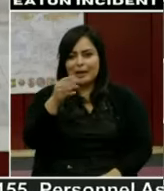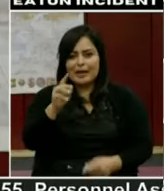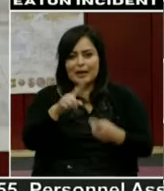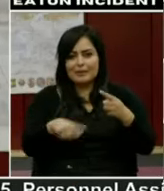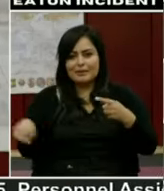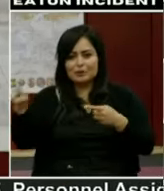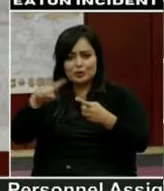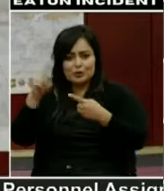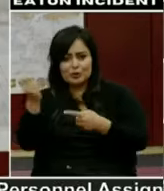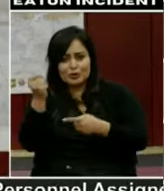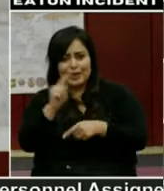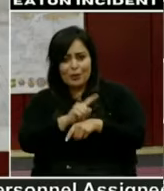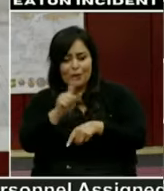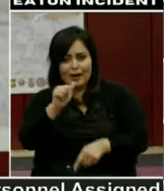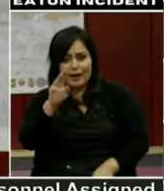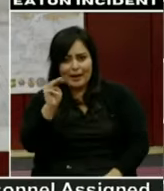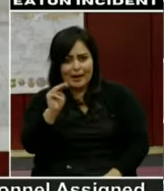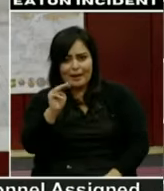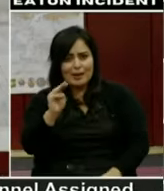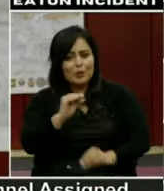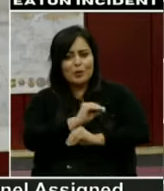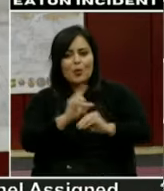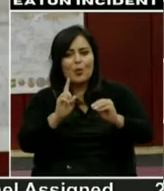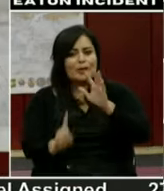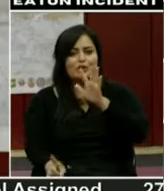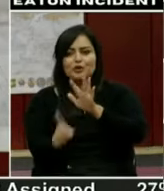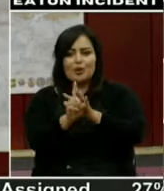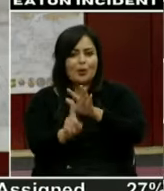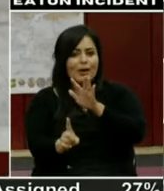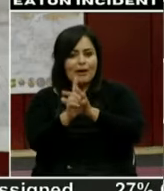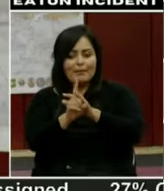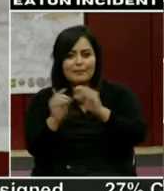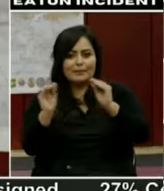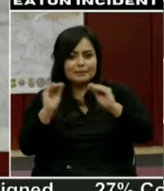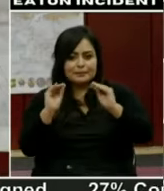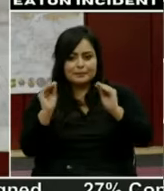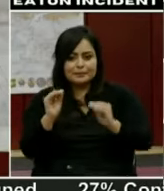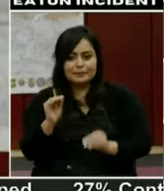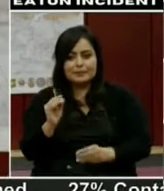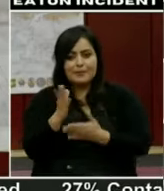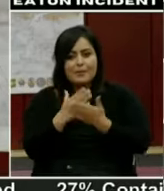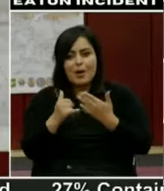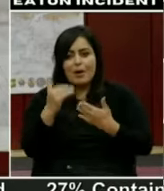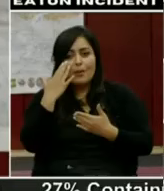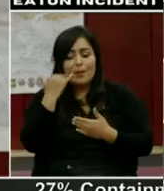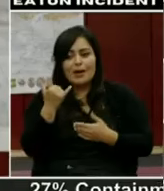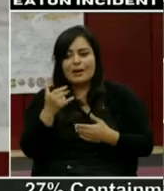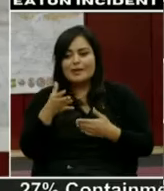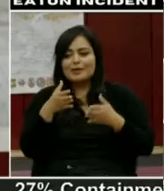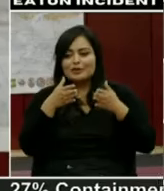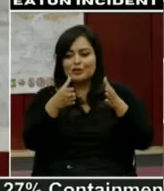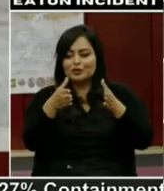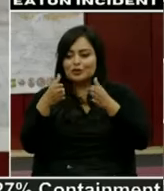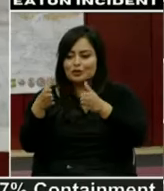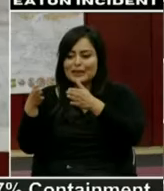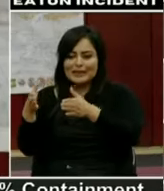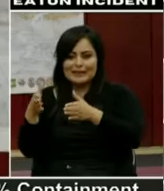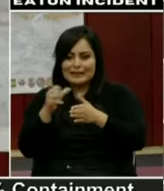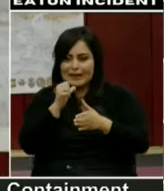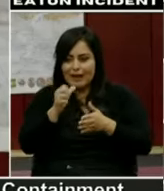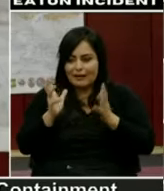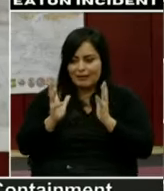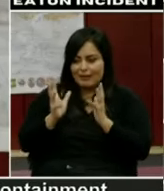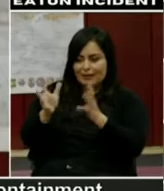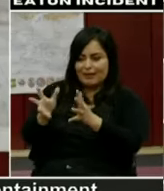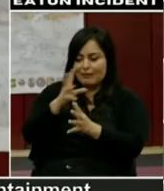Tuesday until 1 a.m. Wednesday and no one showed up. Part of that was the street houses were not left to burn. Obviously,